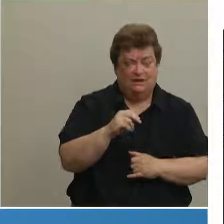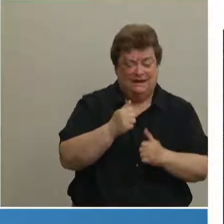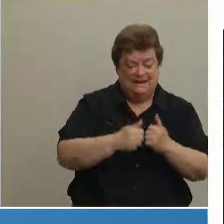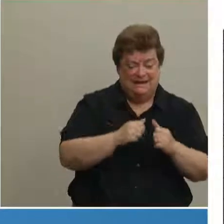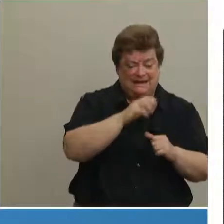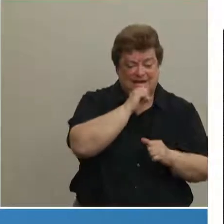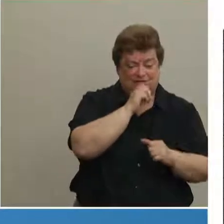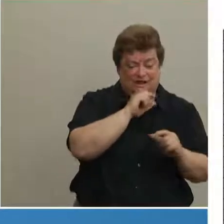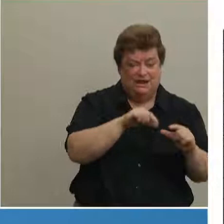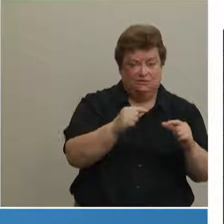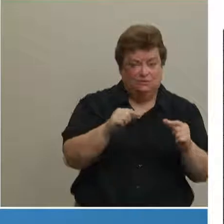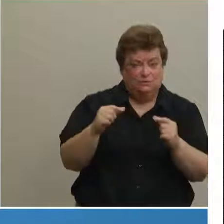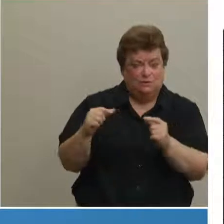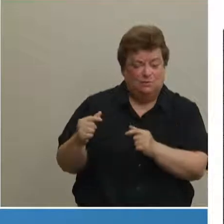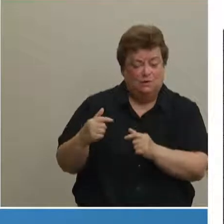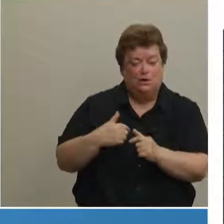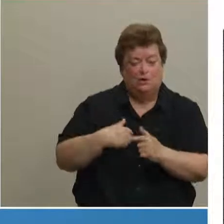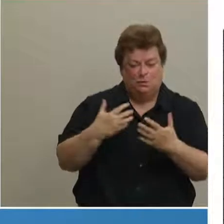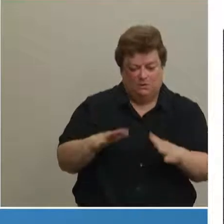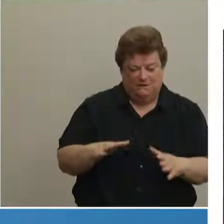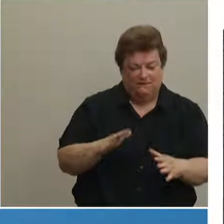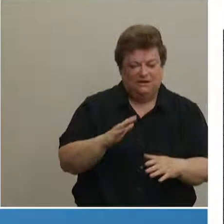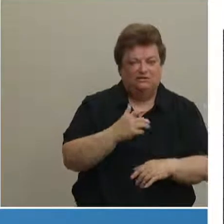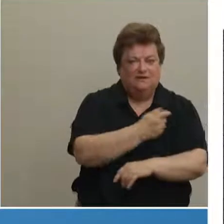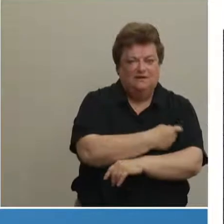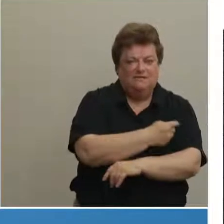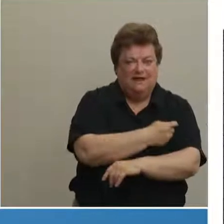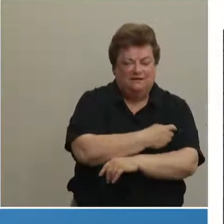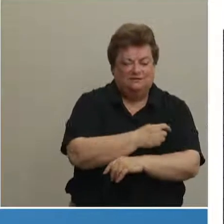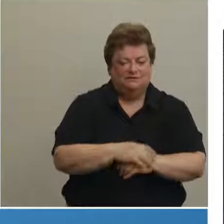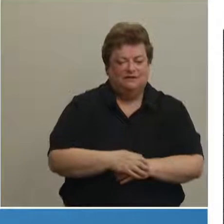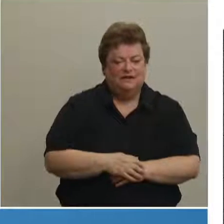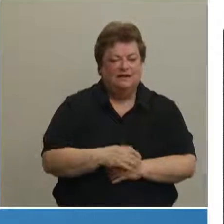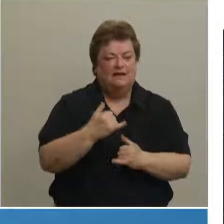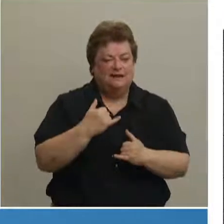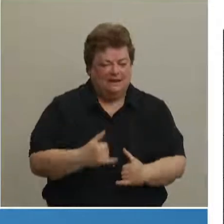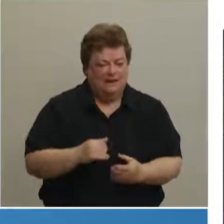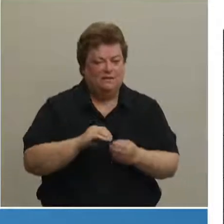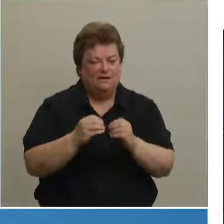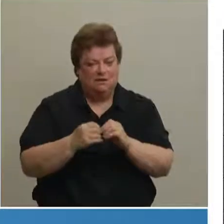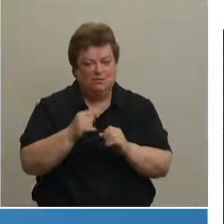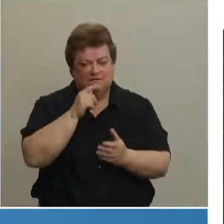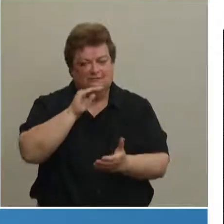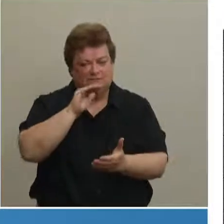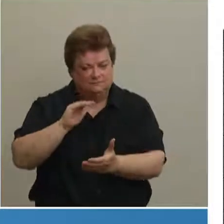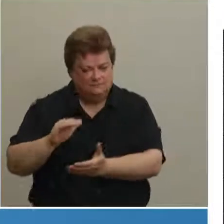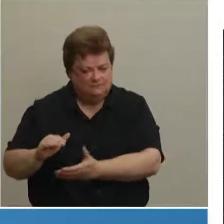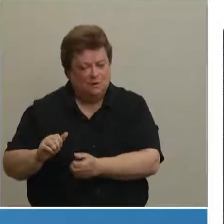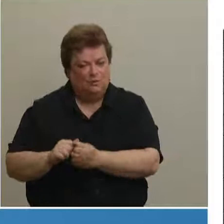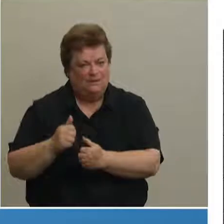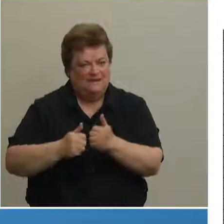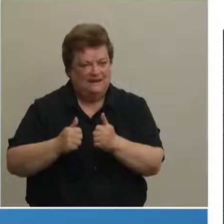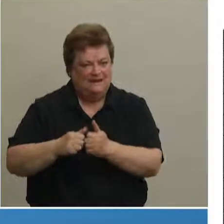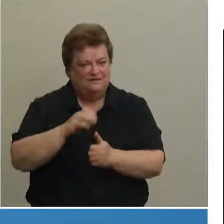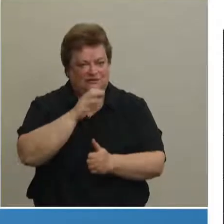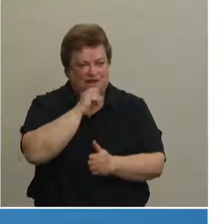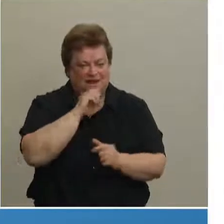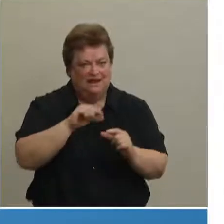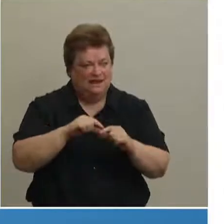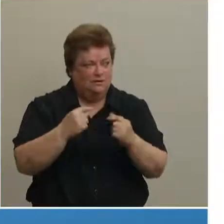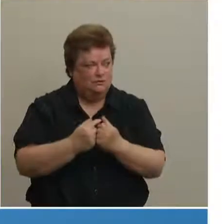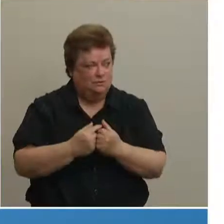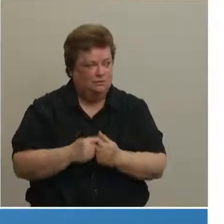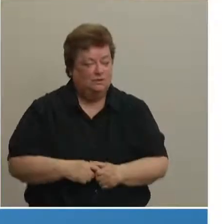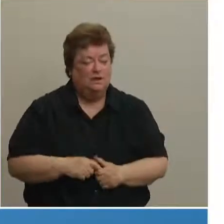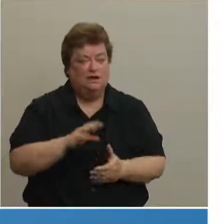group, we completed vaccinations. The cases have reduced in their respective age groups. In chart